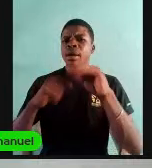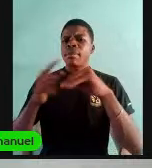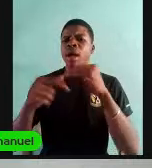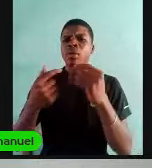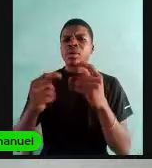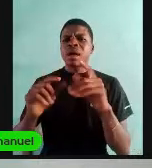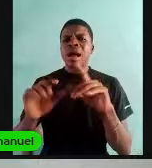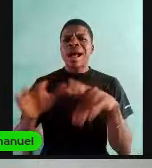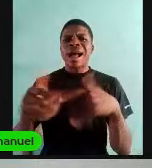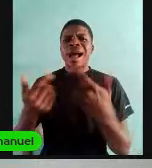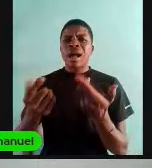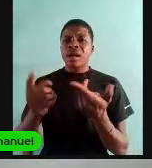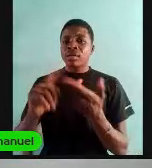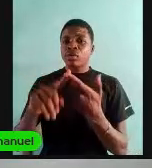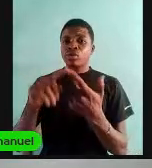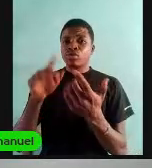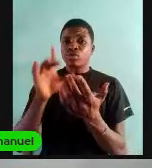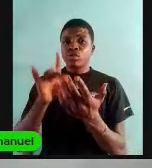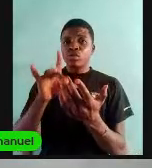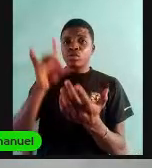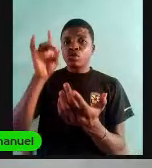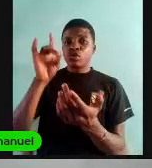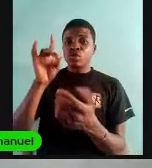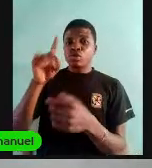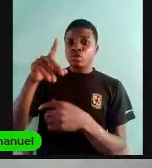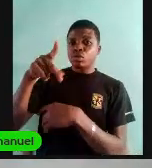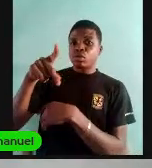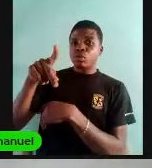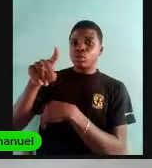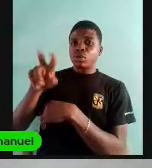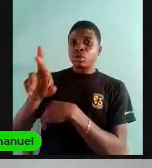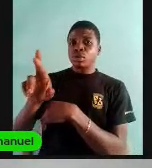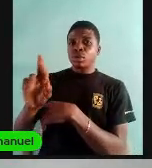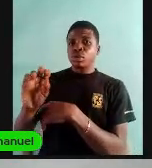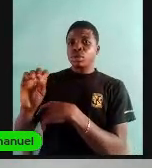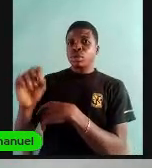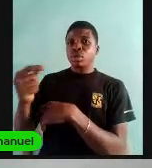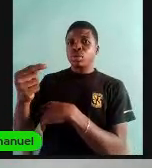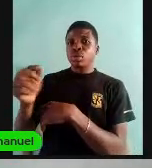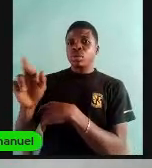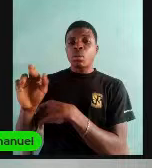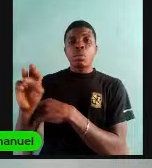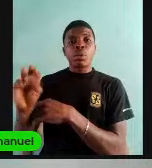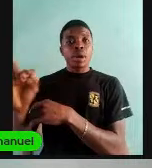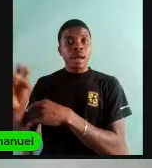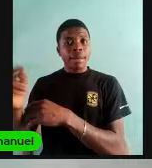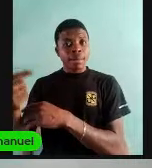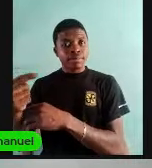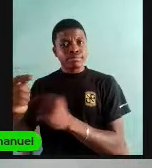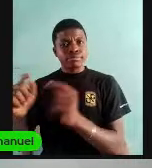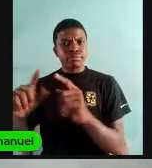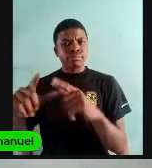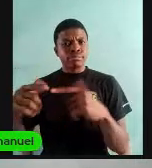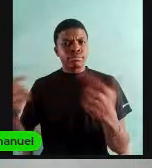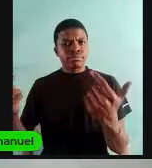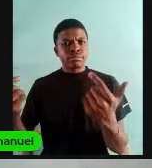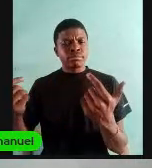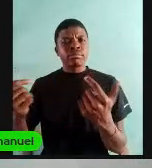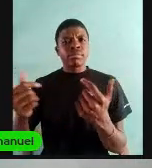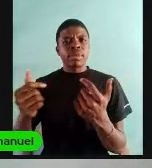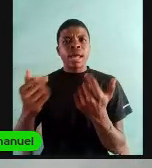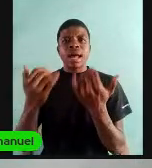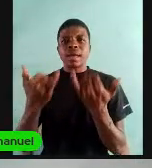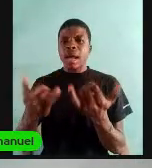advise beginners to start with Scratch program. You can see Scratch, but so not this Python or Scratch are